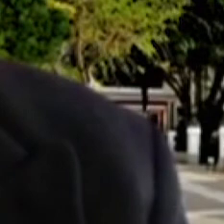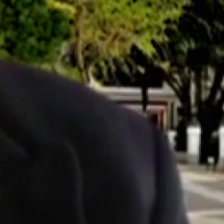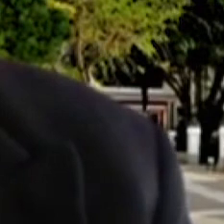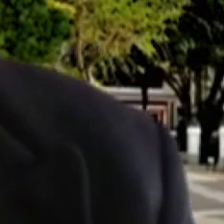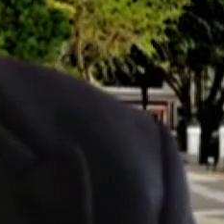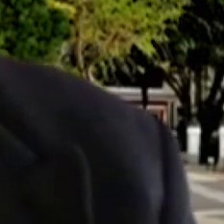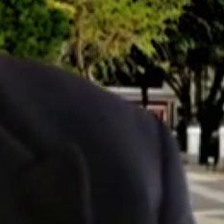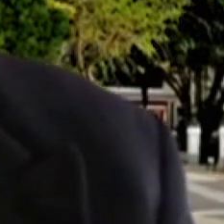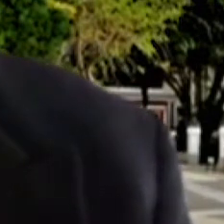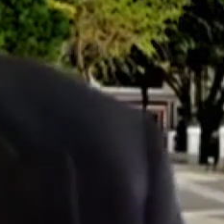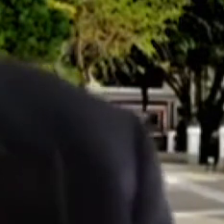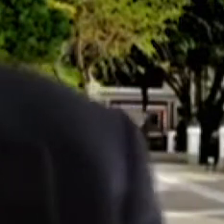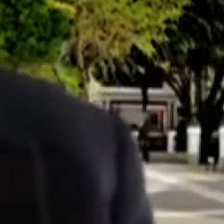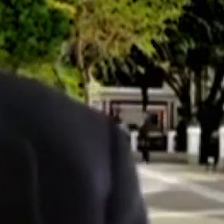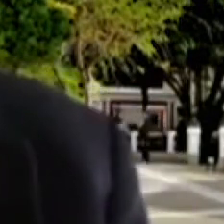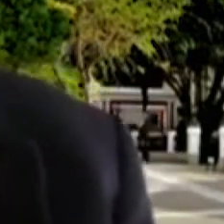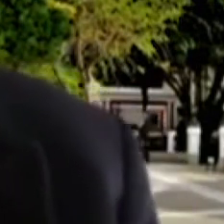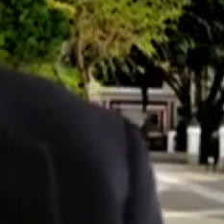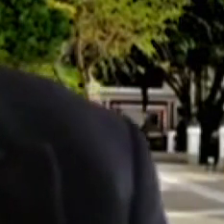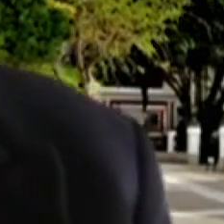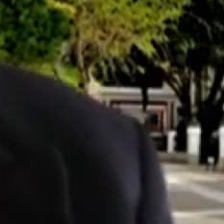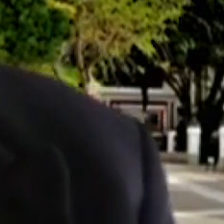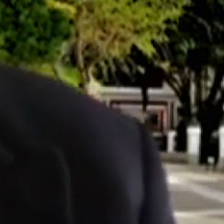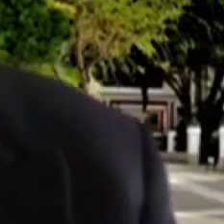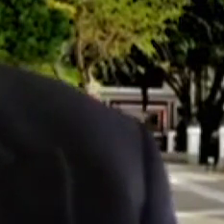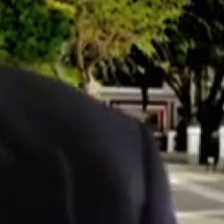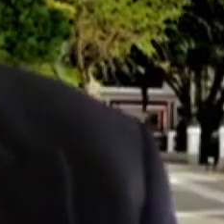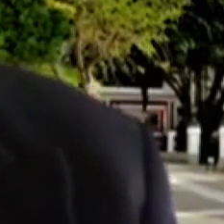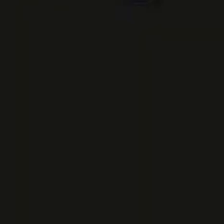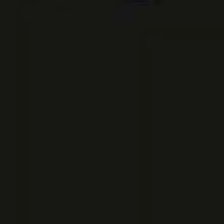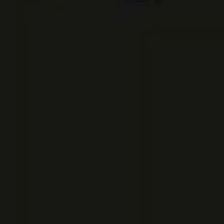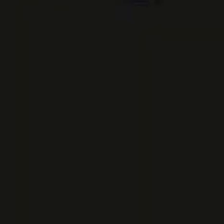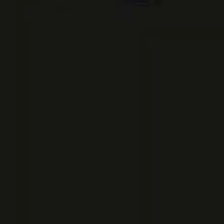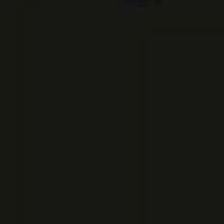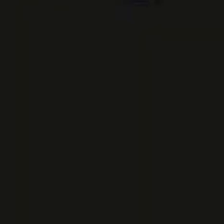will it be funded? Thank you, Chairperson.